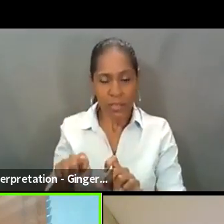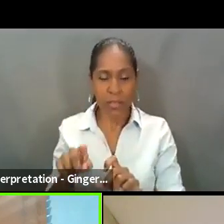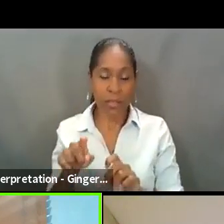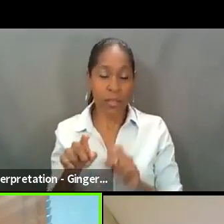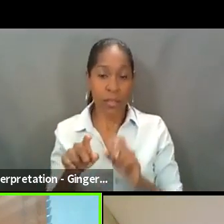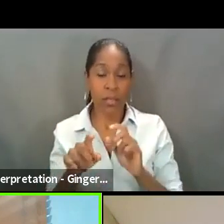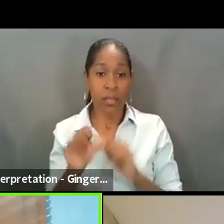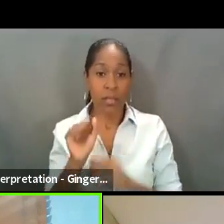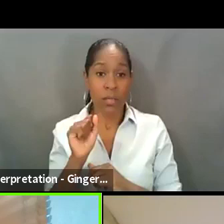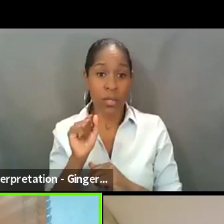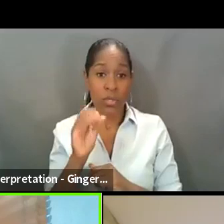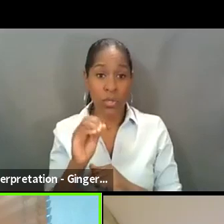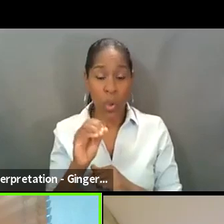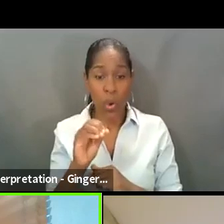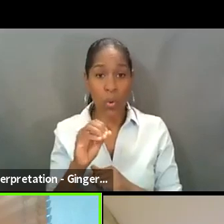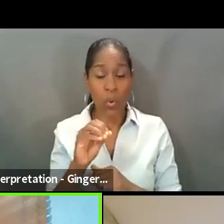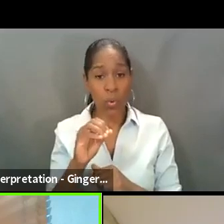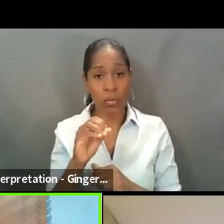not to the myths.